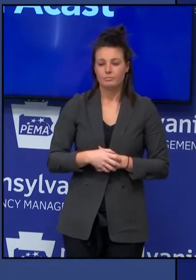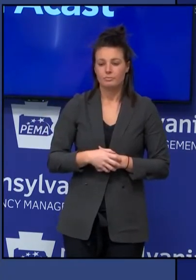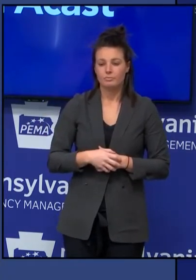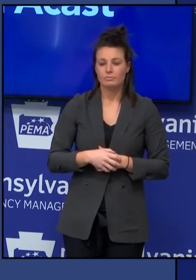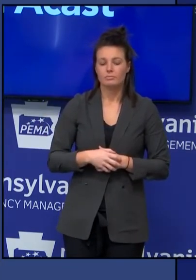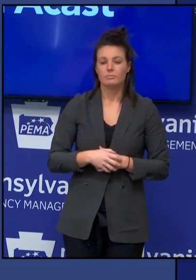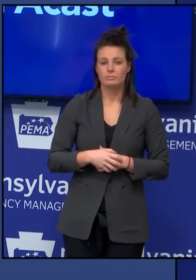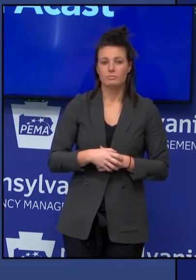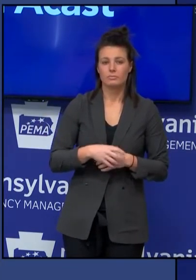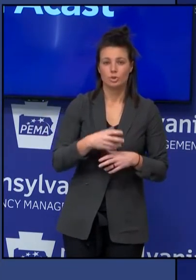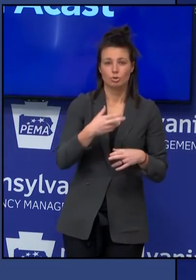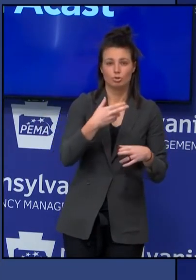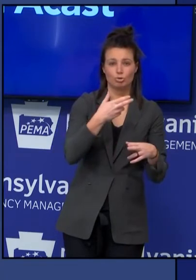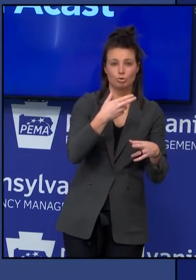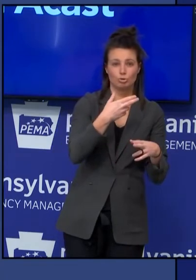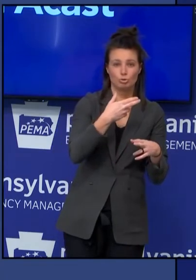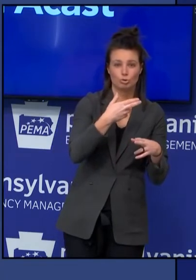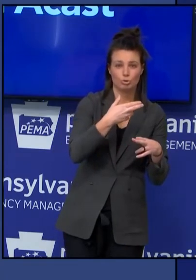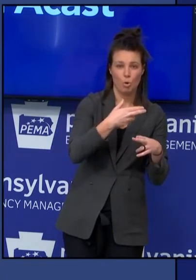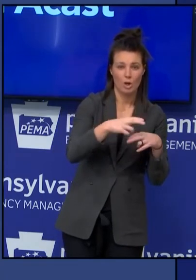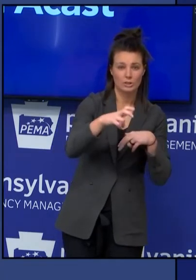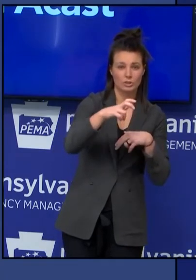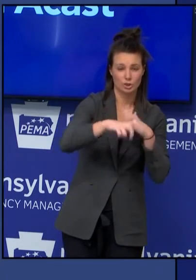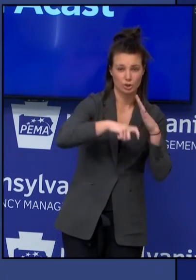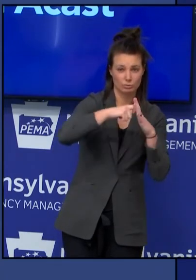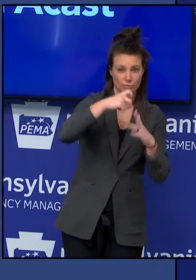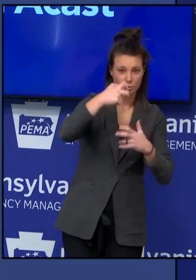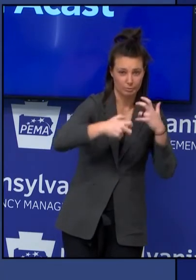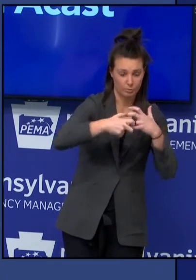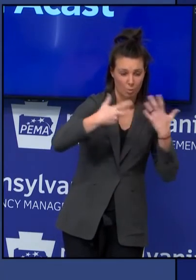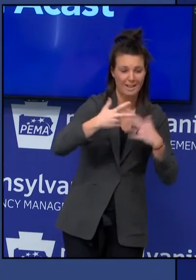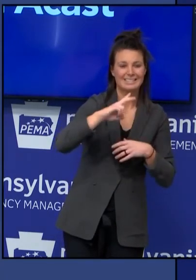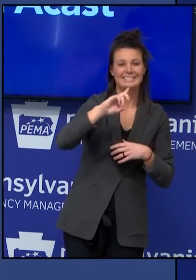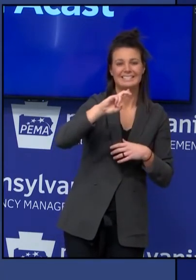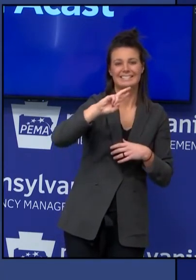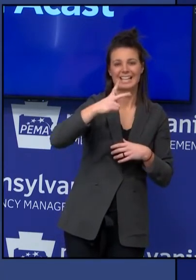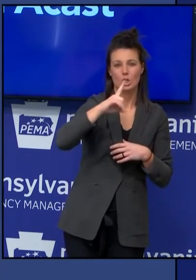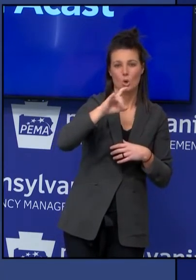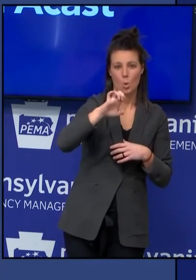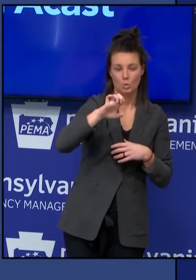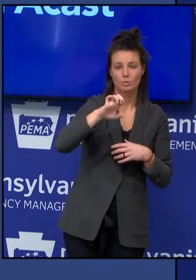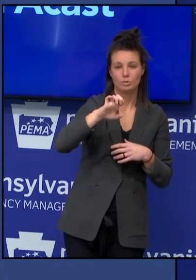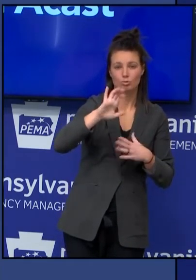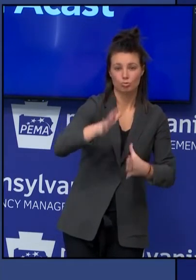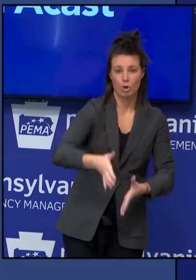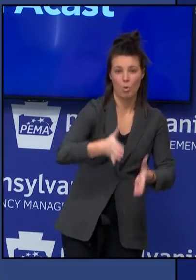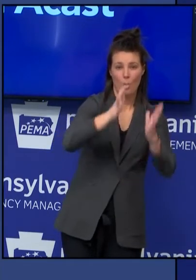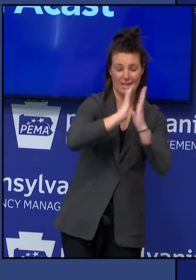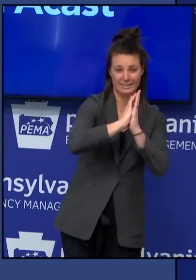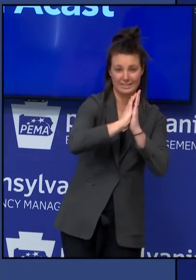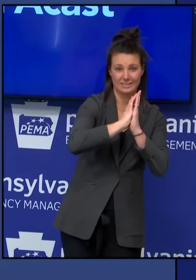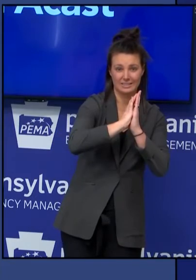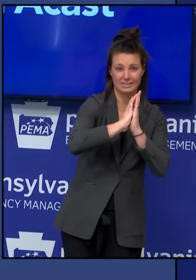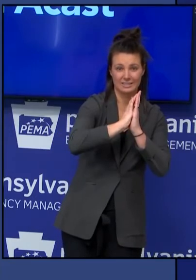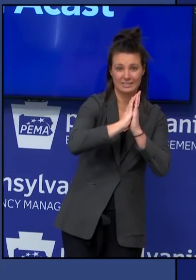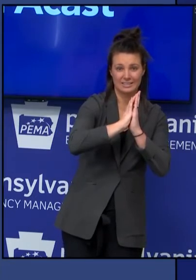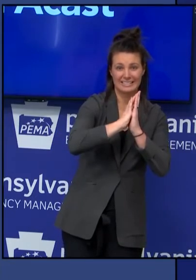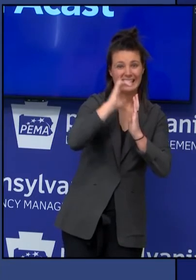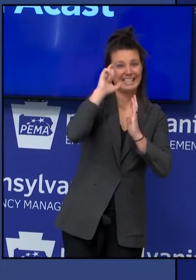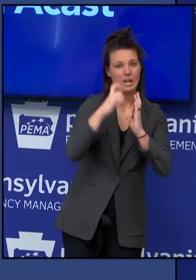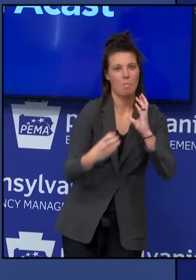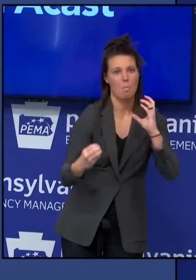In the short term, we are faced with second dose Moderna vaccine requests far exceeding